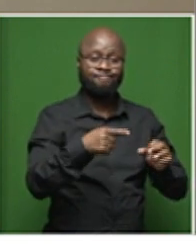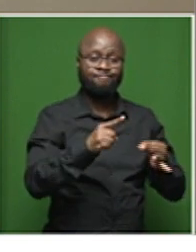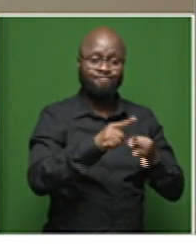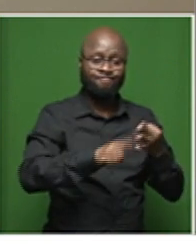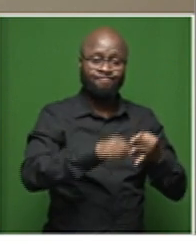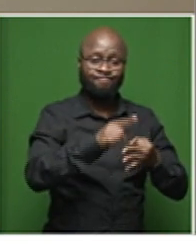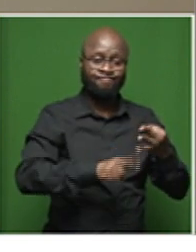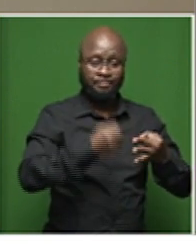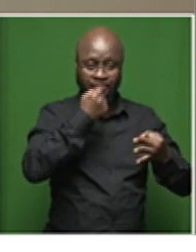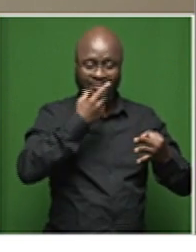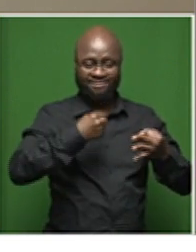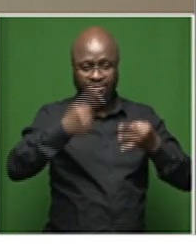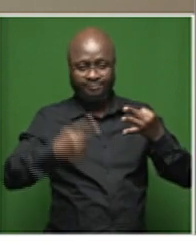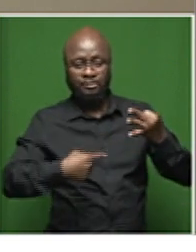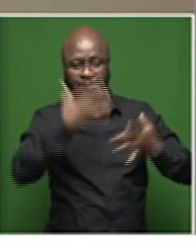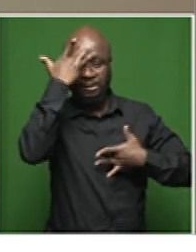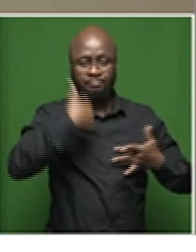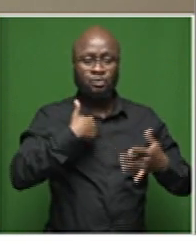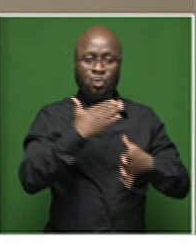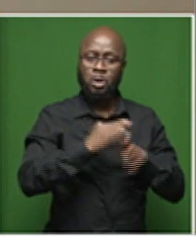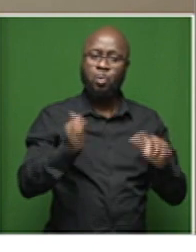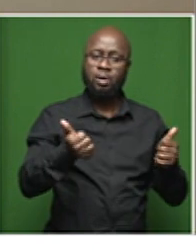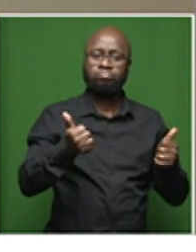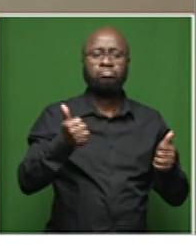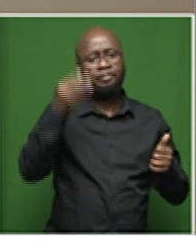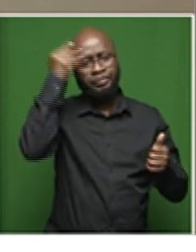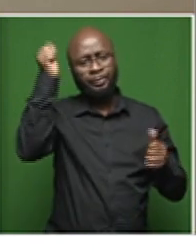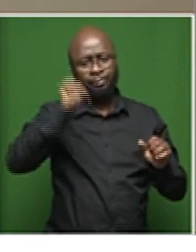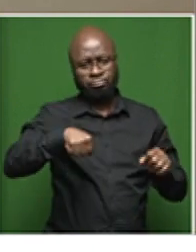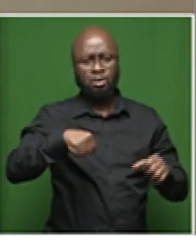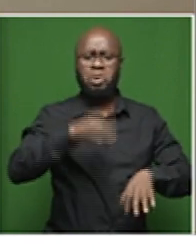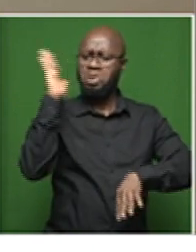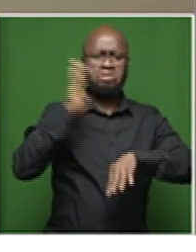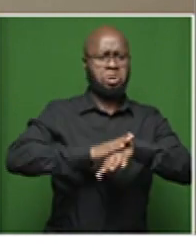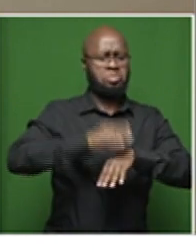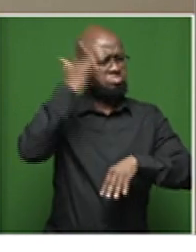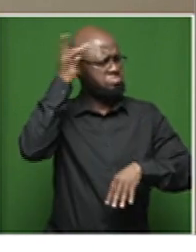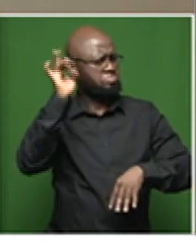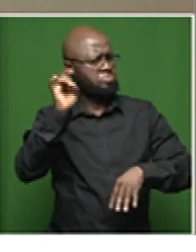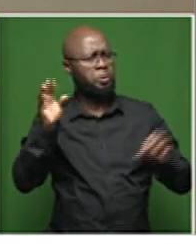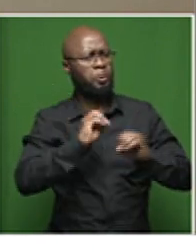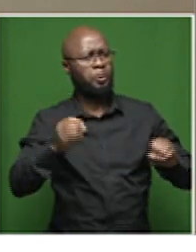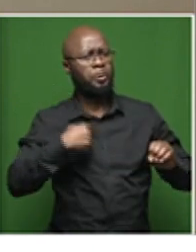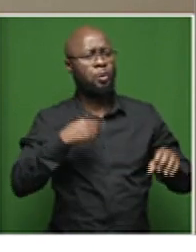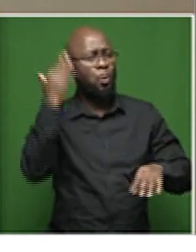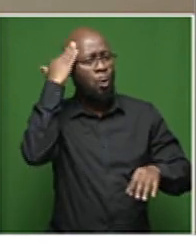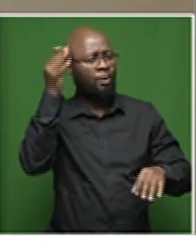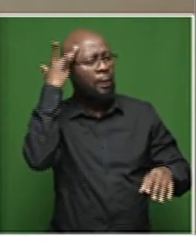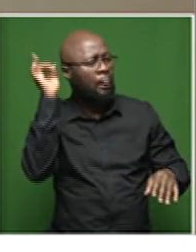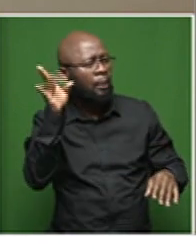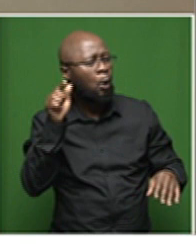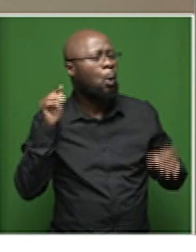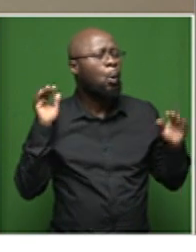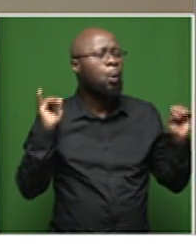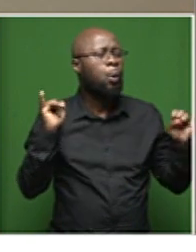When I experience a severe headache, I know that my high blood is high. So when I take my treatment, the